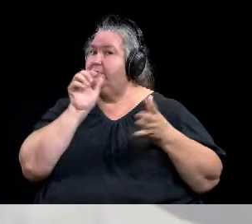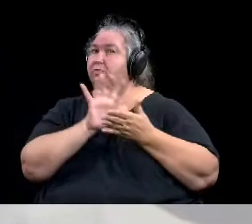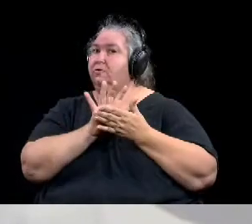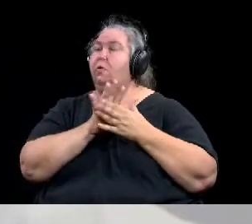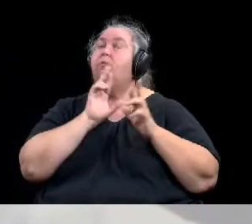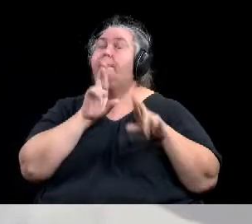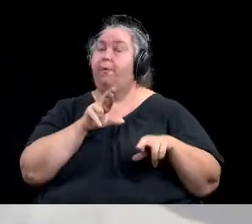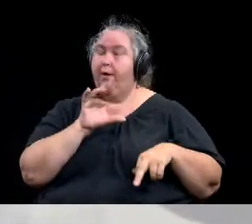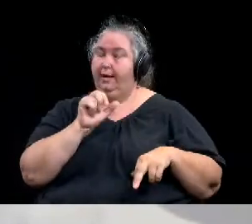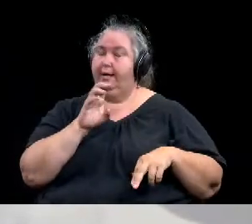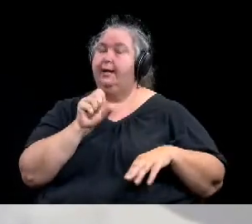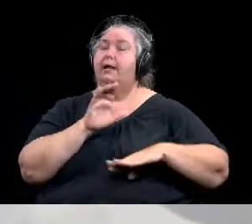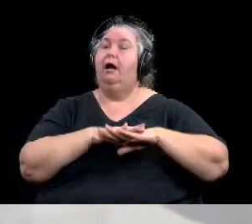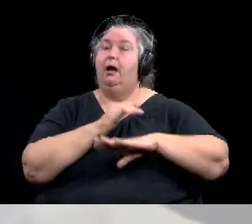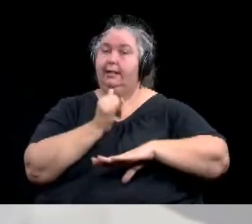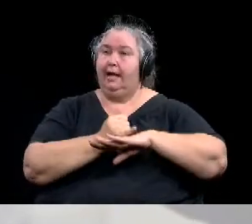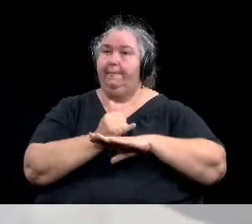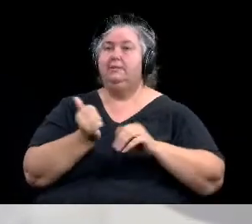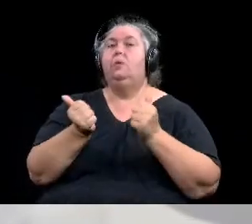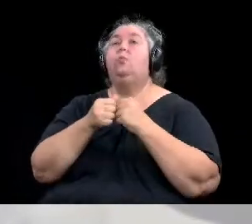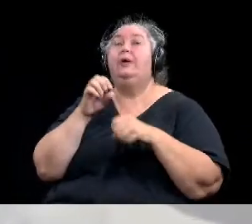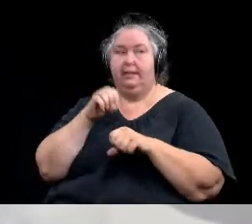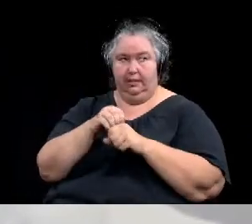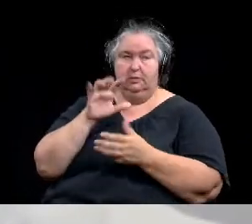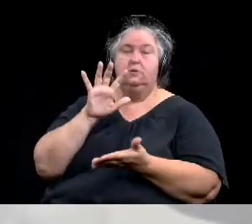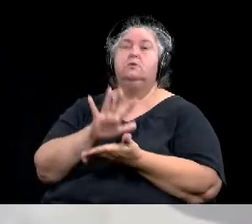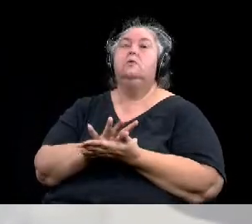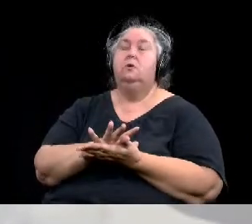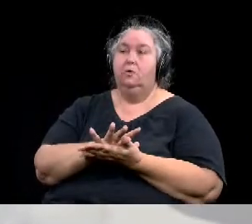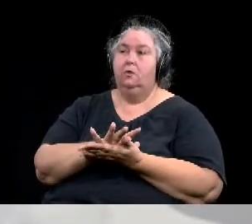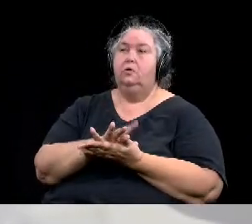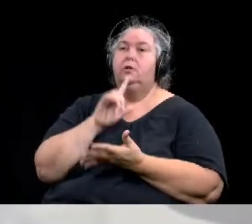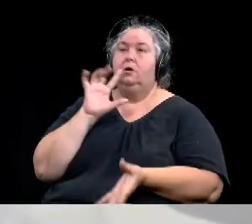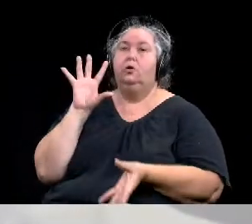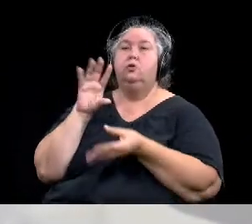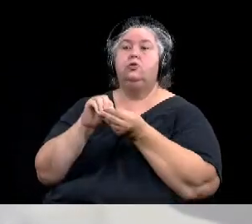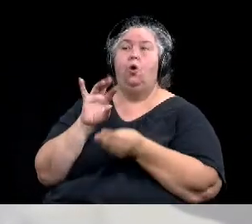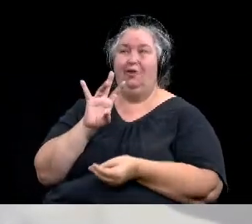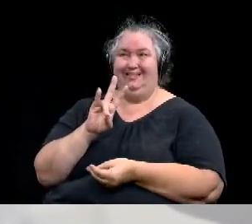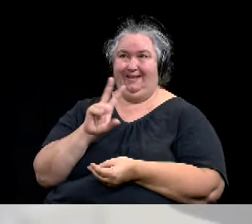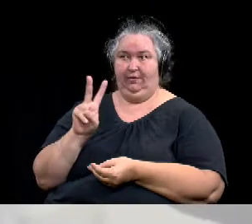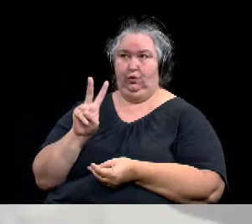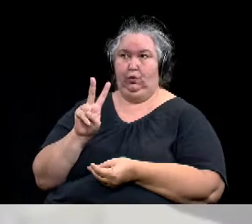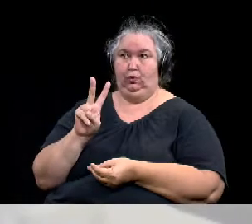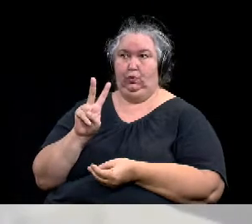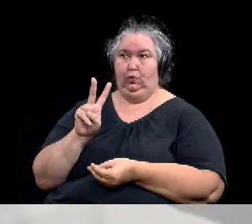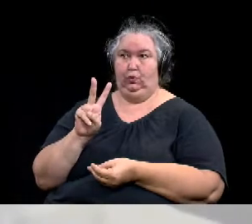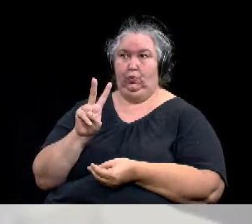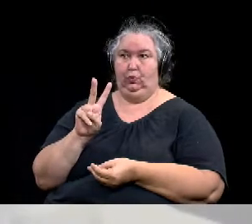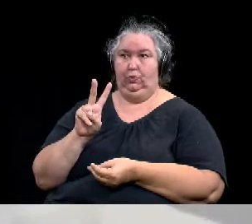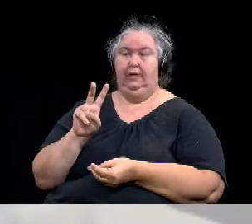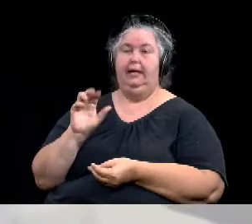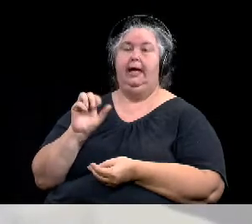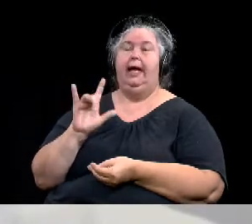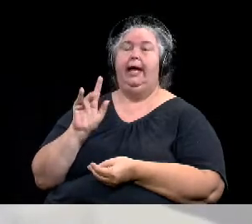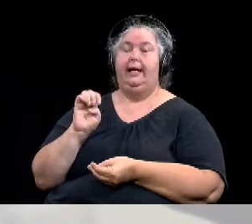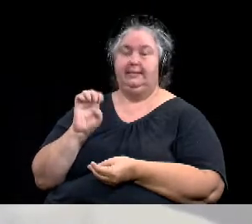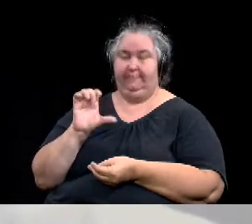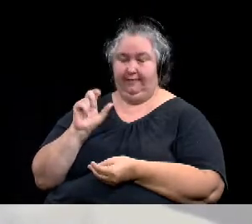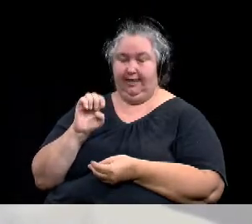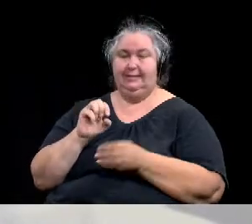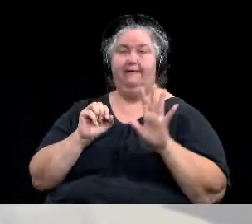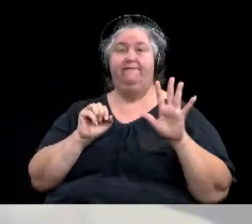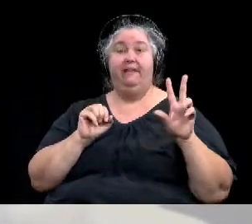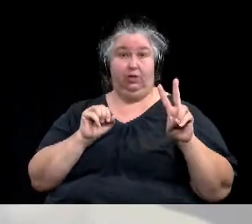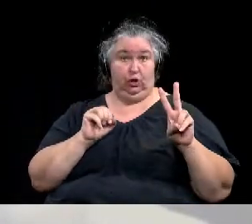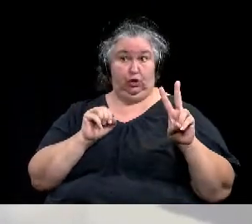campus. And within schools, there are a total of 72 active cases. 52 of